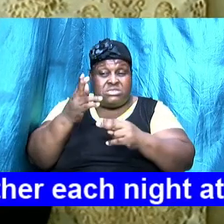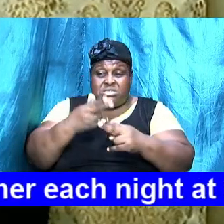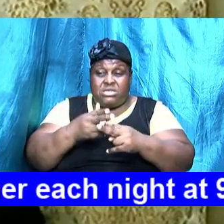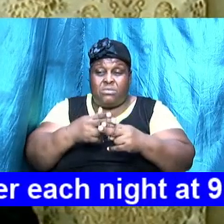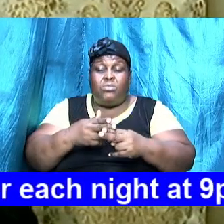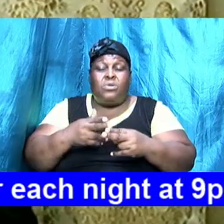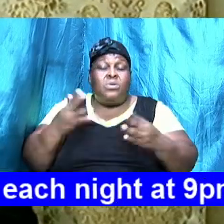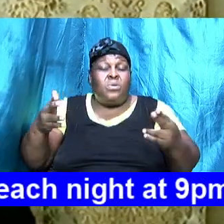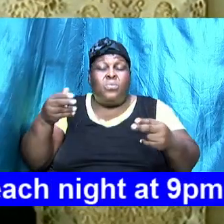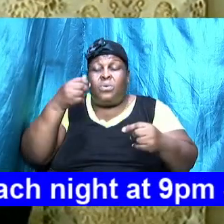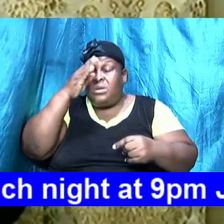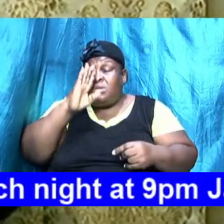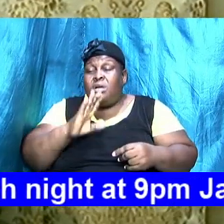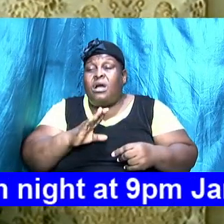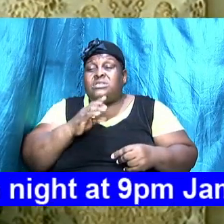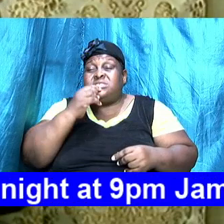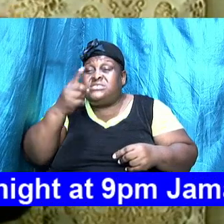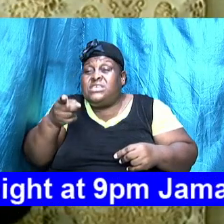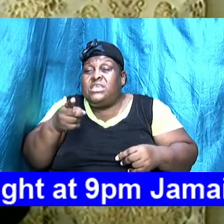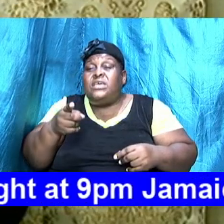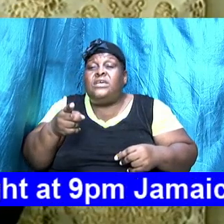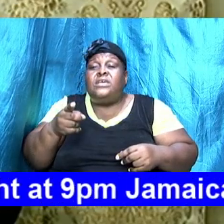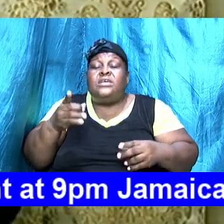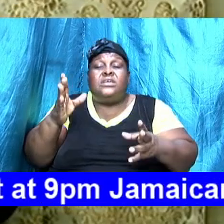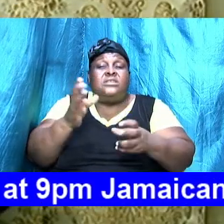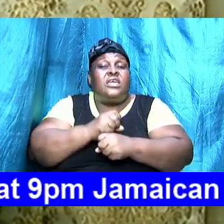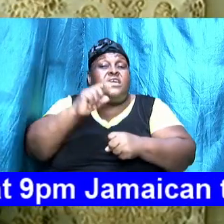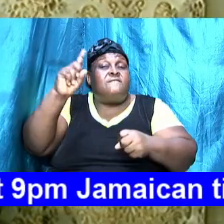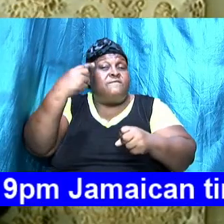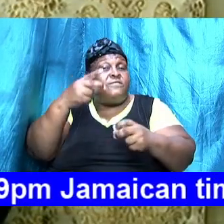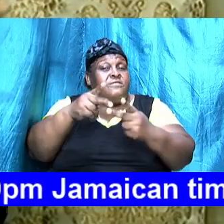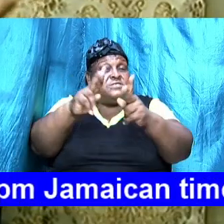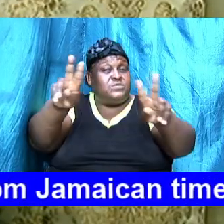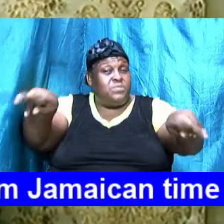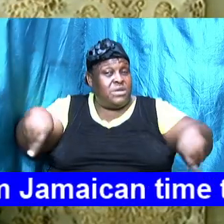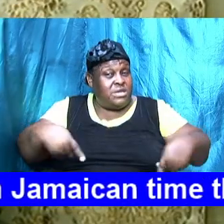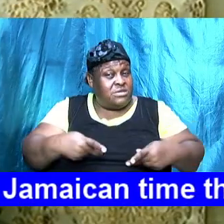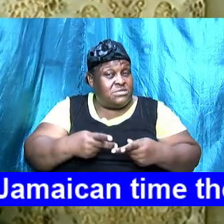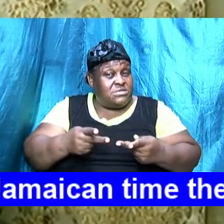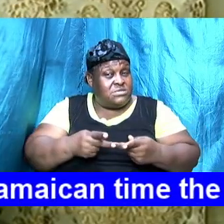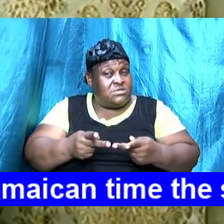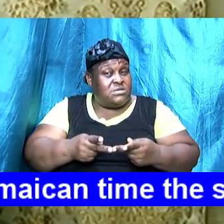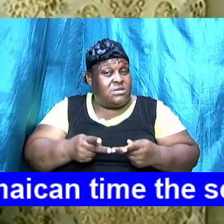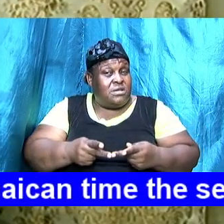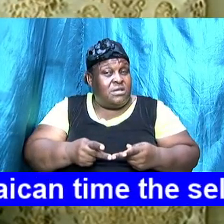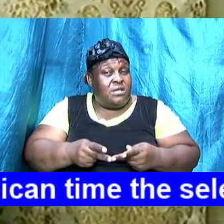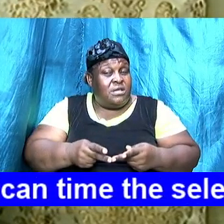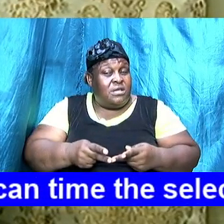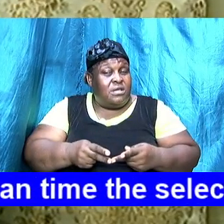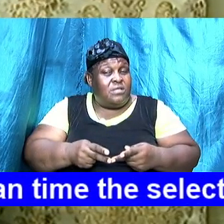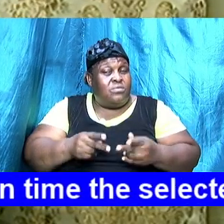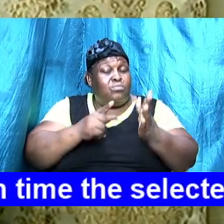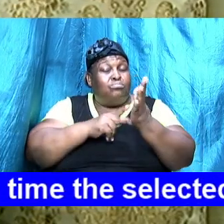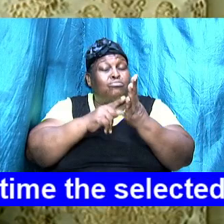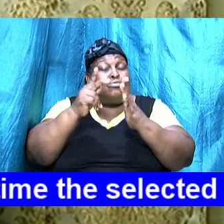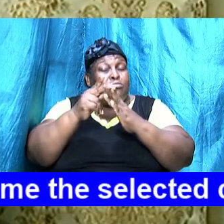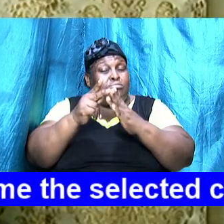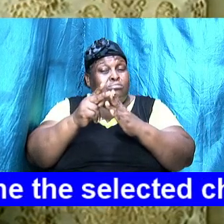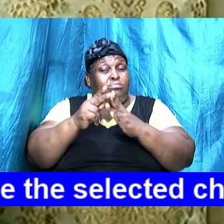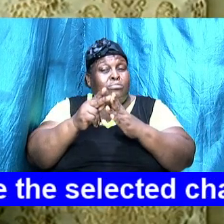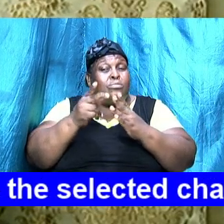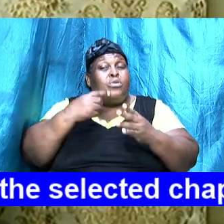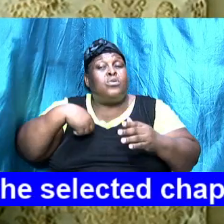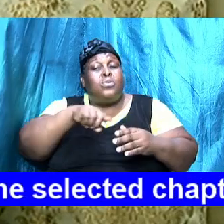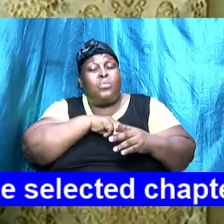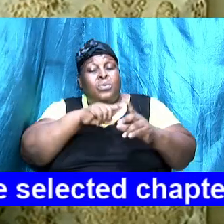takes preeminence. And what they did here is the profile that we must follow. If your